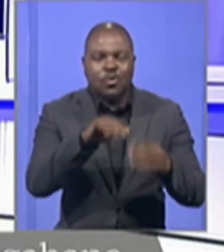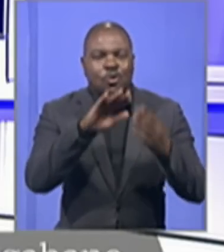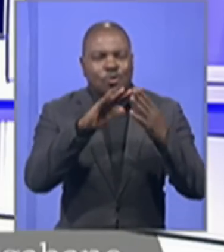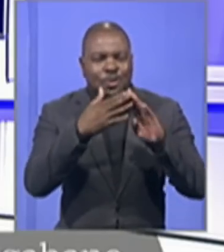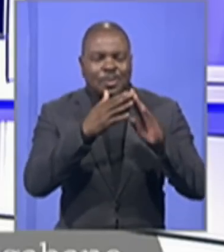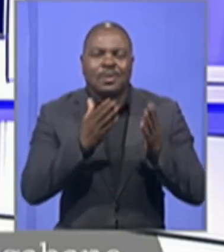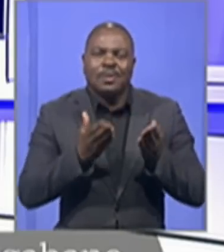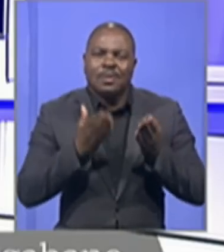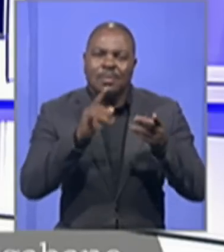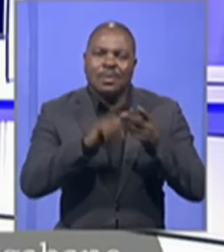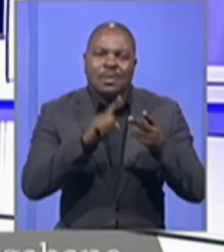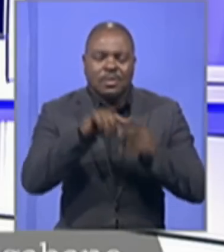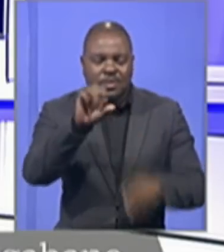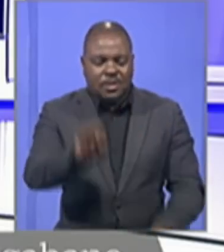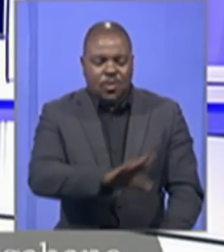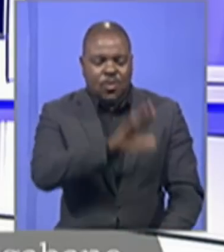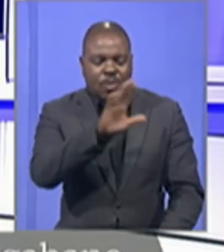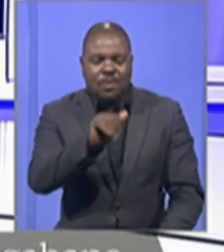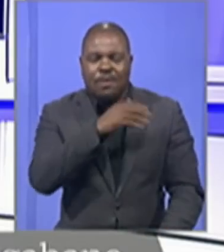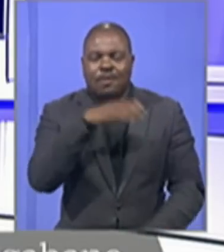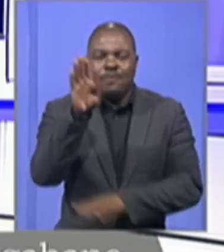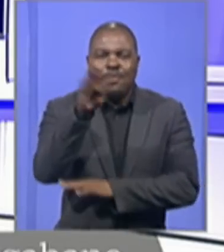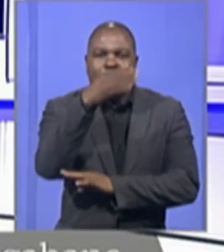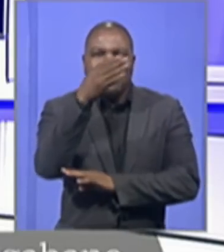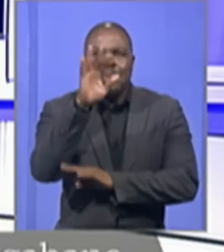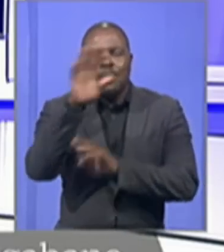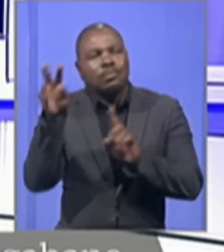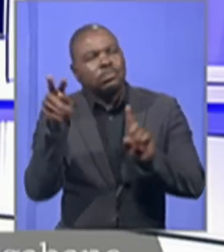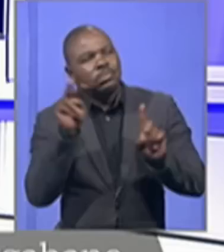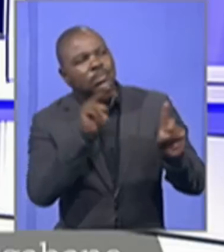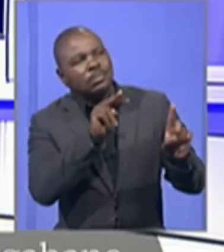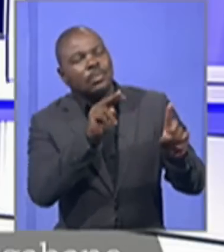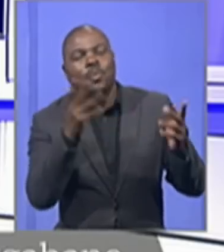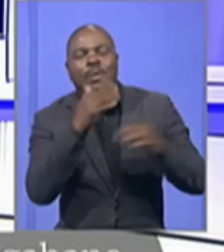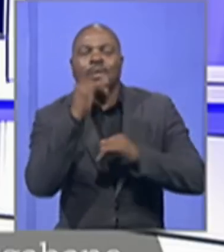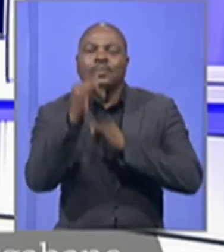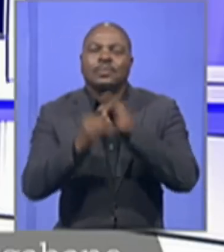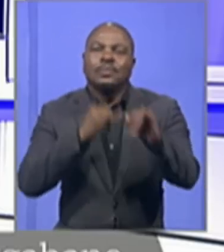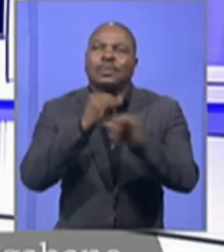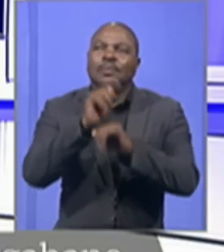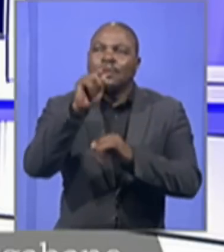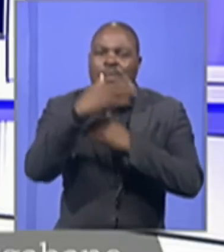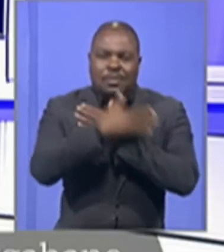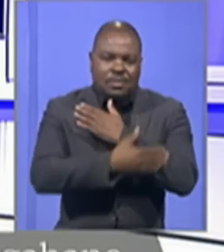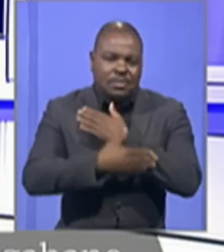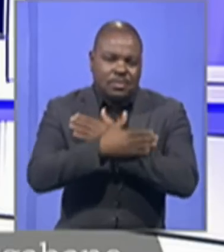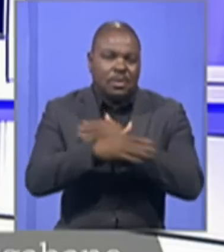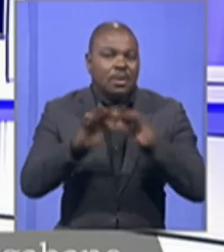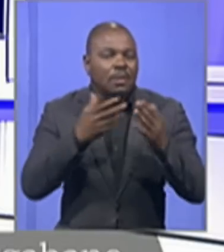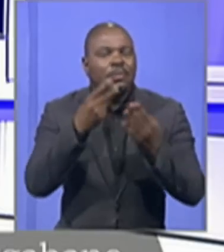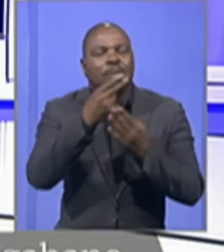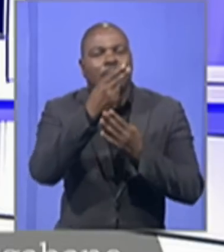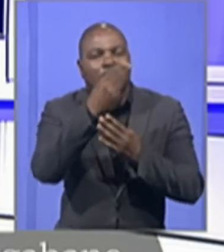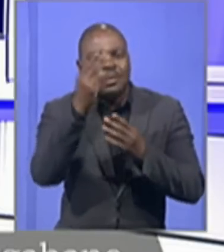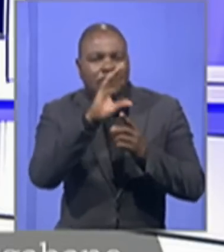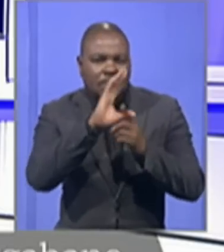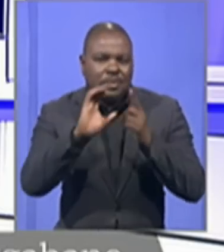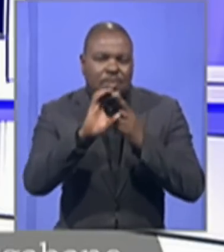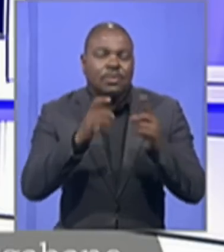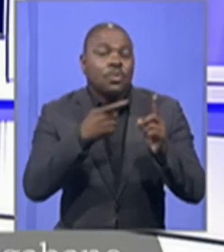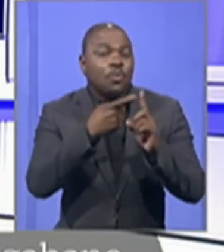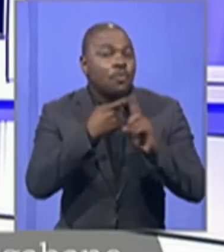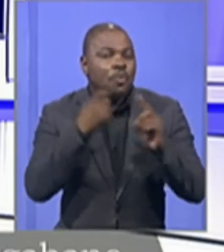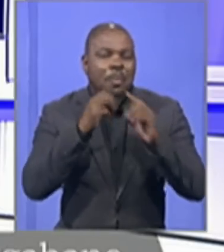le ho fufisetsa folaga ya Afrika Borwa ho dimodimo dinaheng tsa matjhaba ka bonono le botjhaba ho